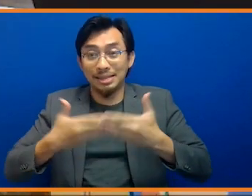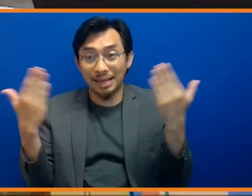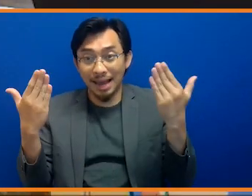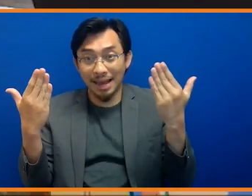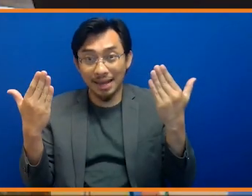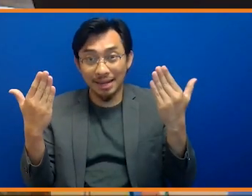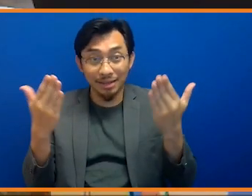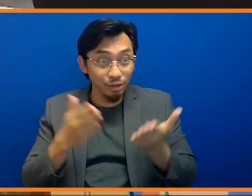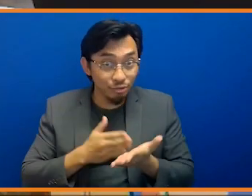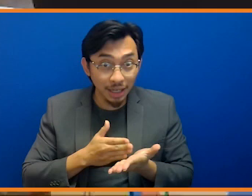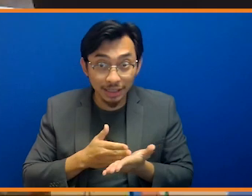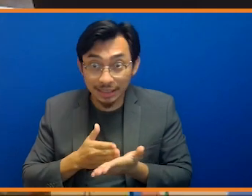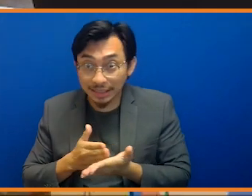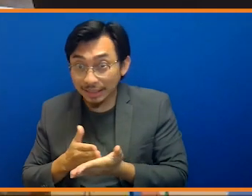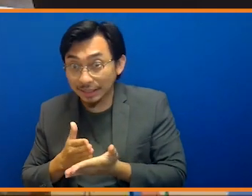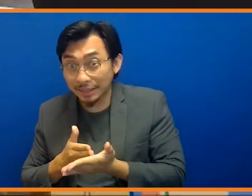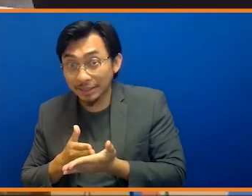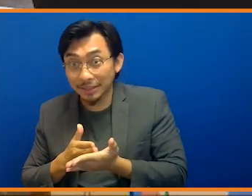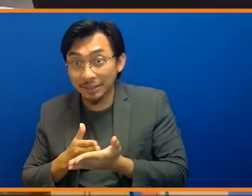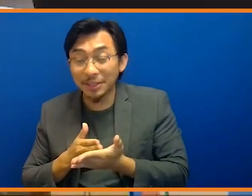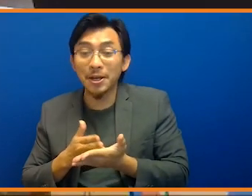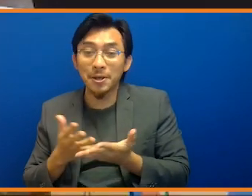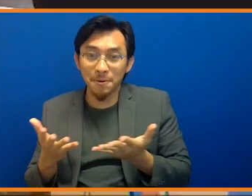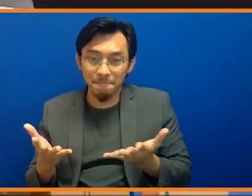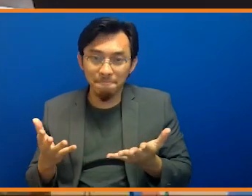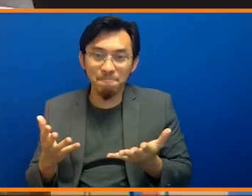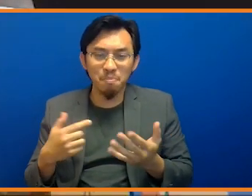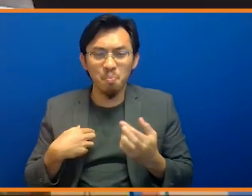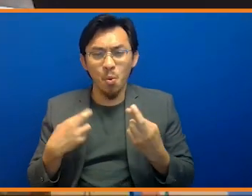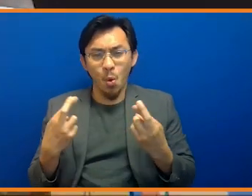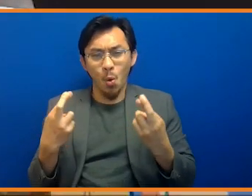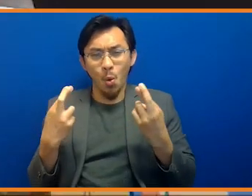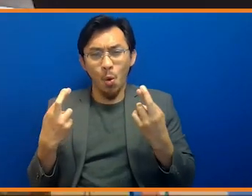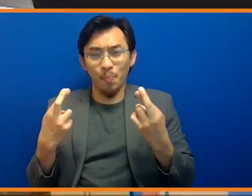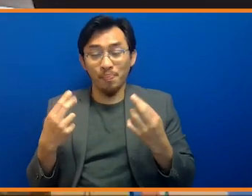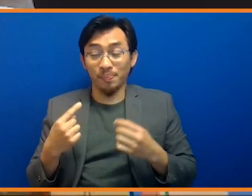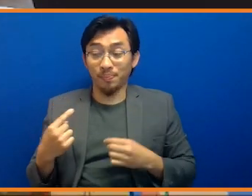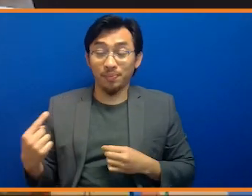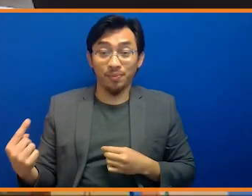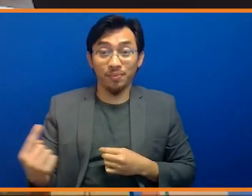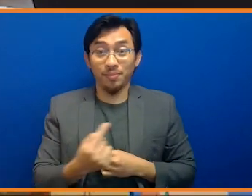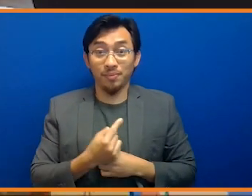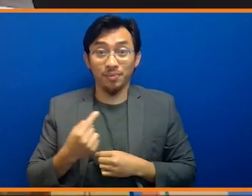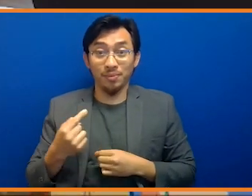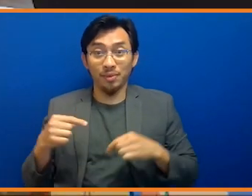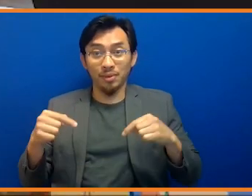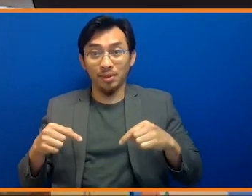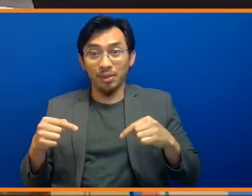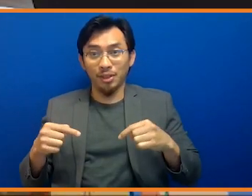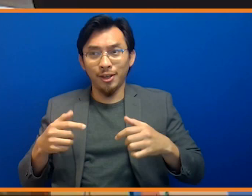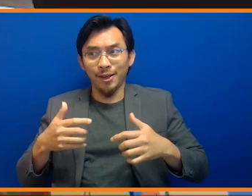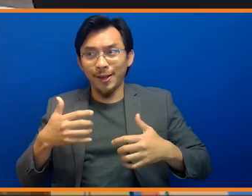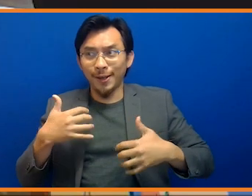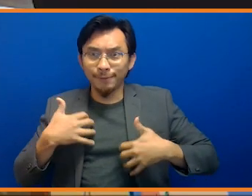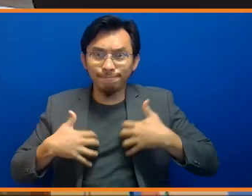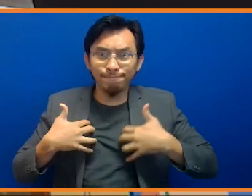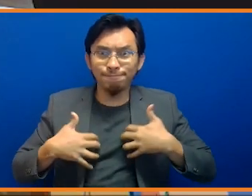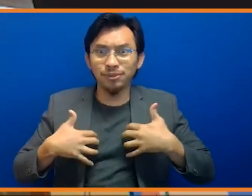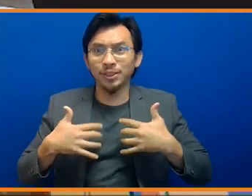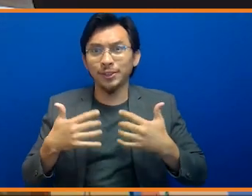is the last day, right? Last day, but I hope that all of us here still very